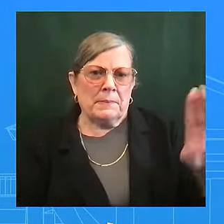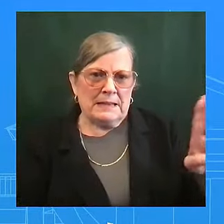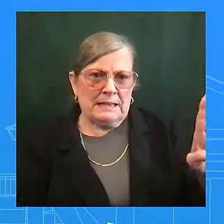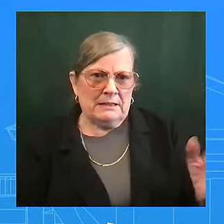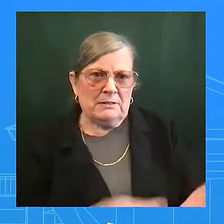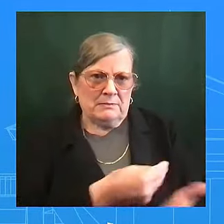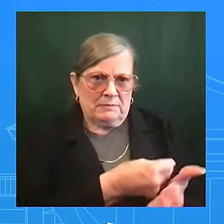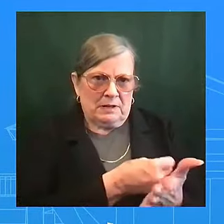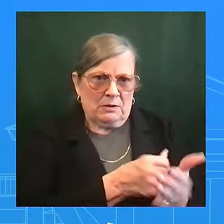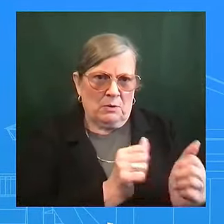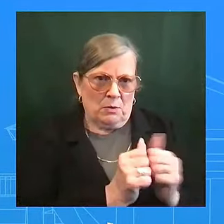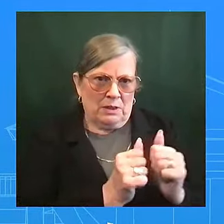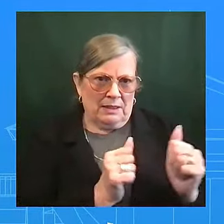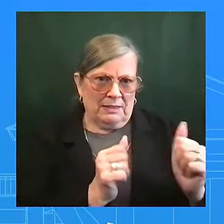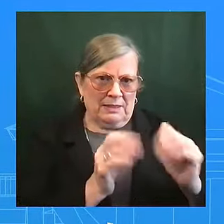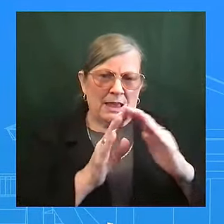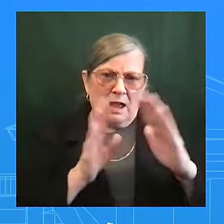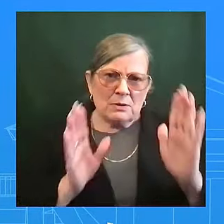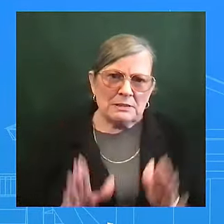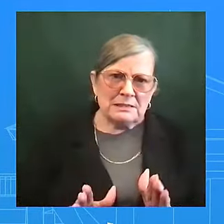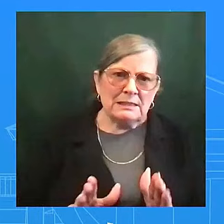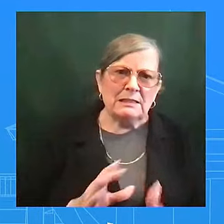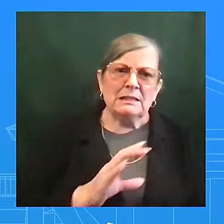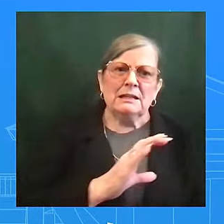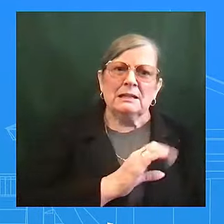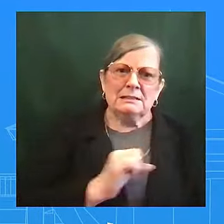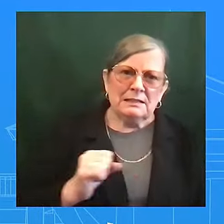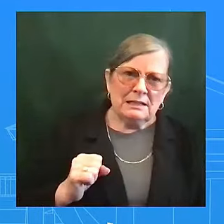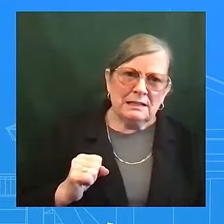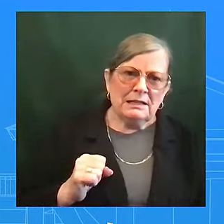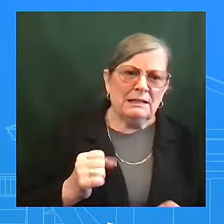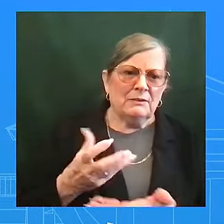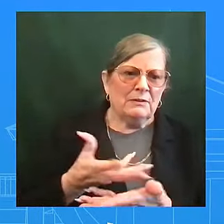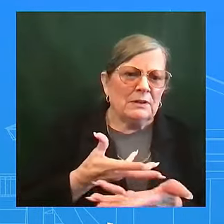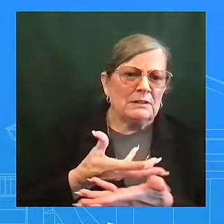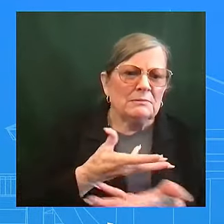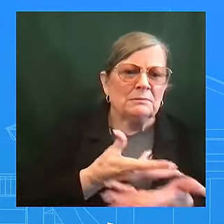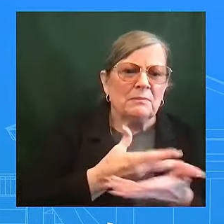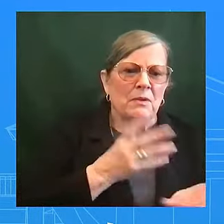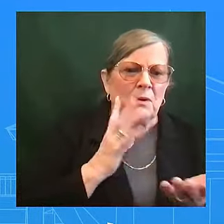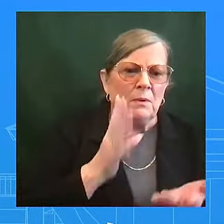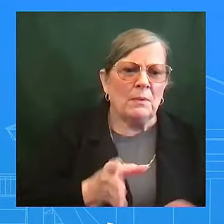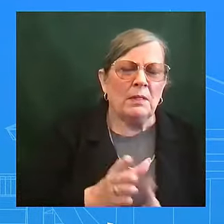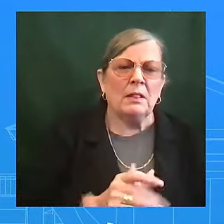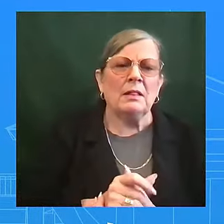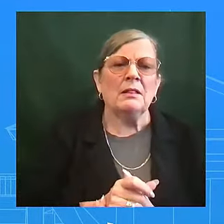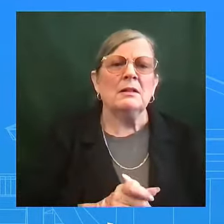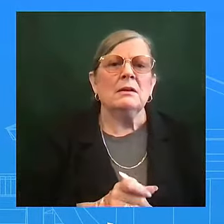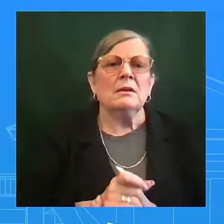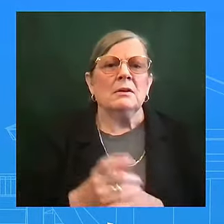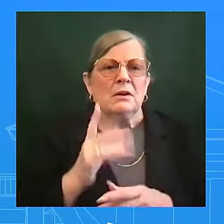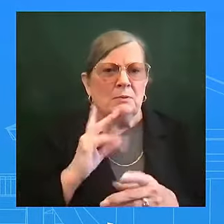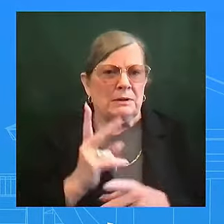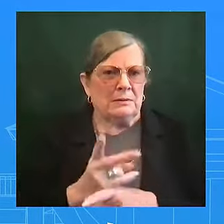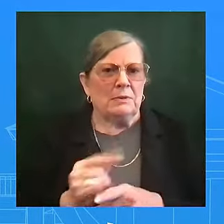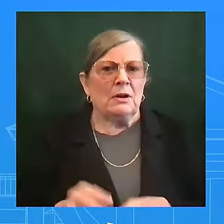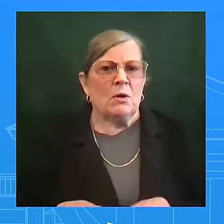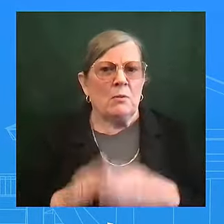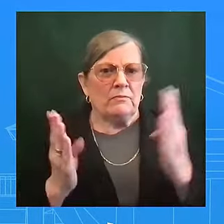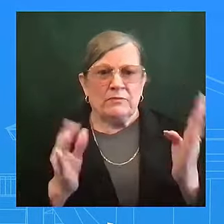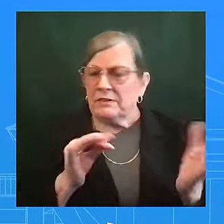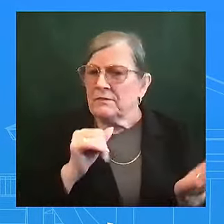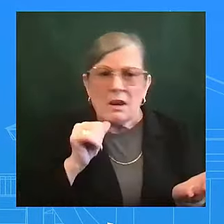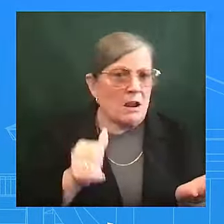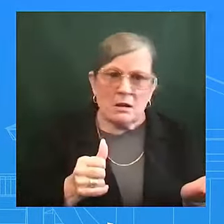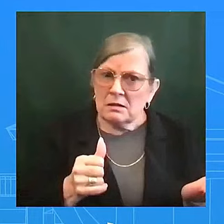short-term CR to keep the government open. And I laid out what it would do if we didn't, and what it would erode, example, for our national security,